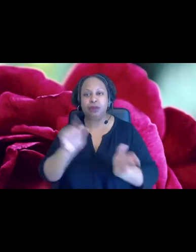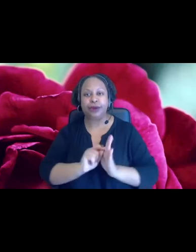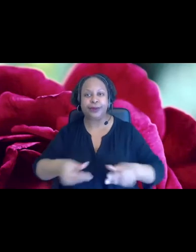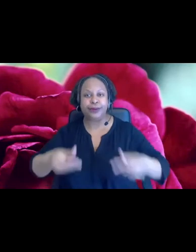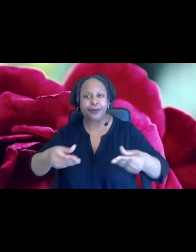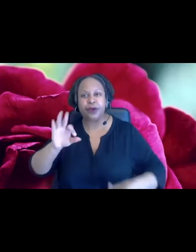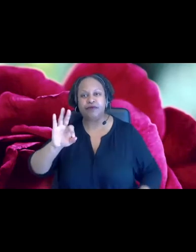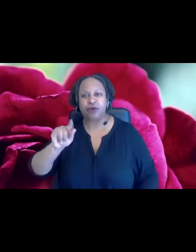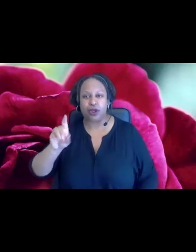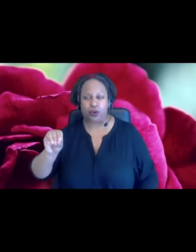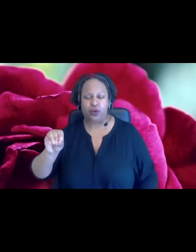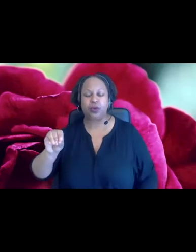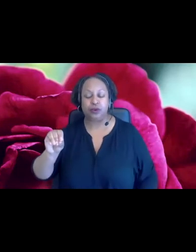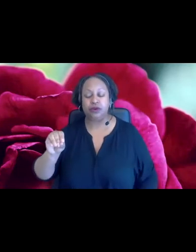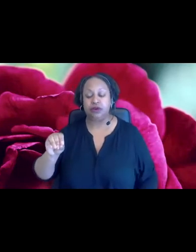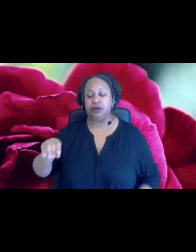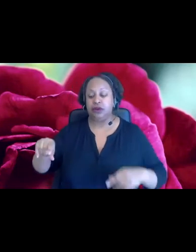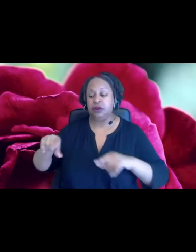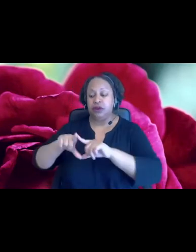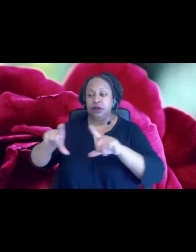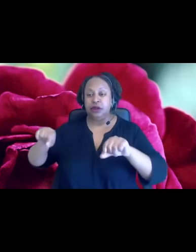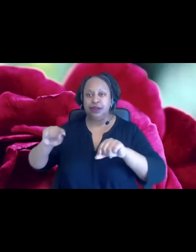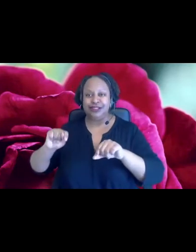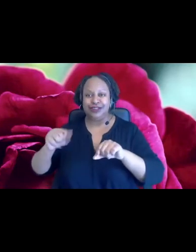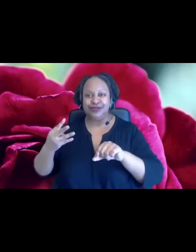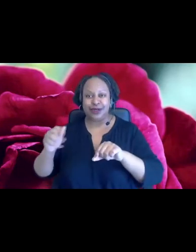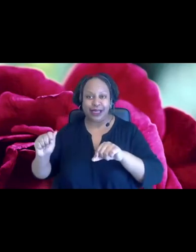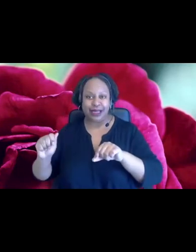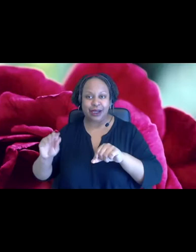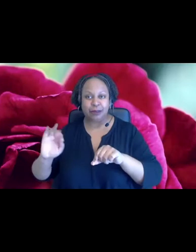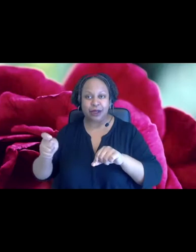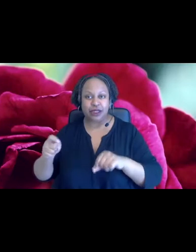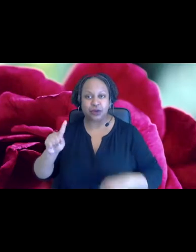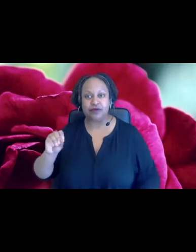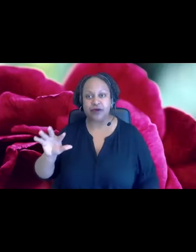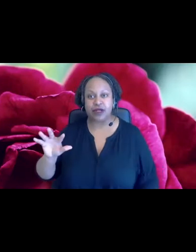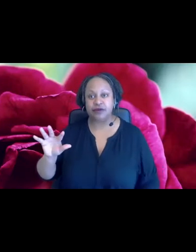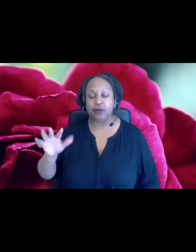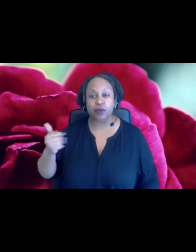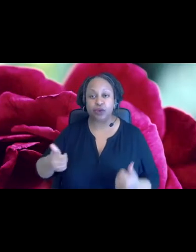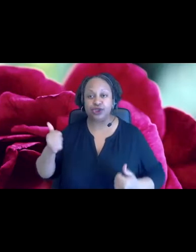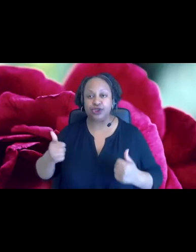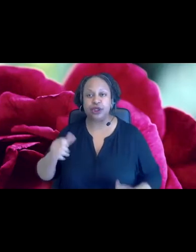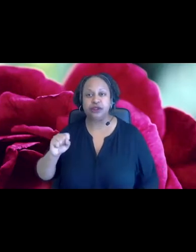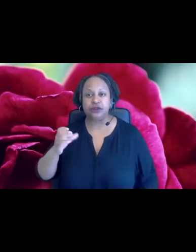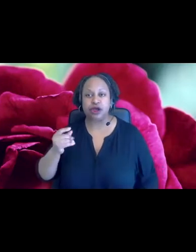Box 105 is referred to as scholarships, bursaries,